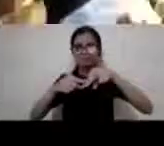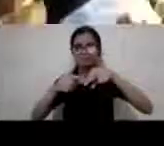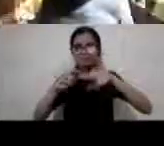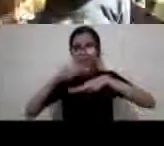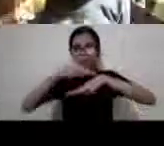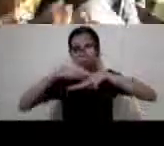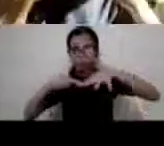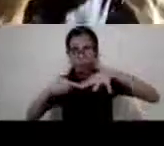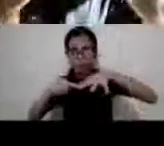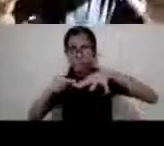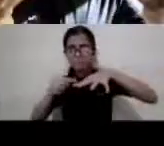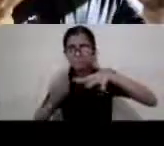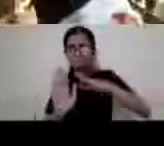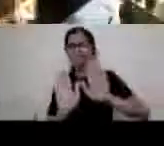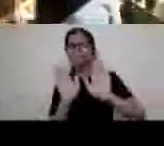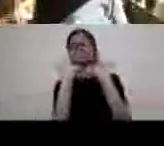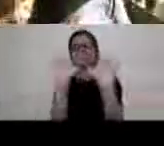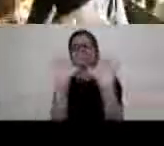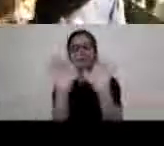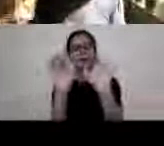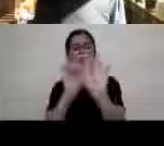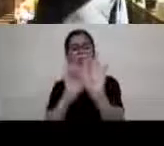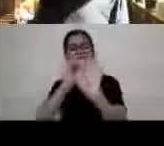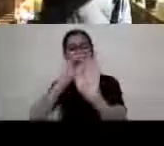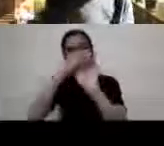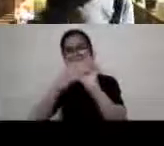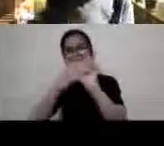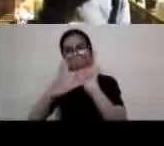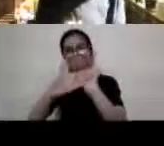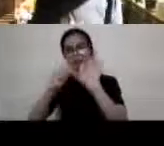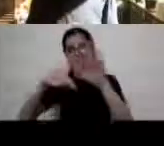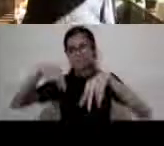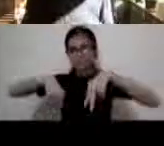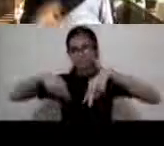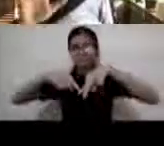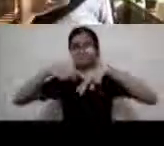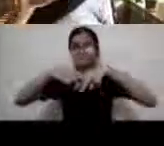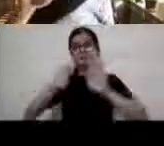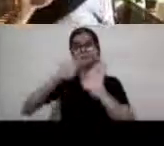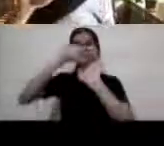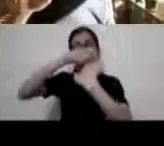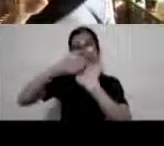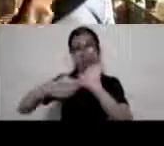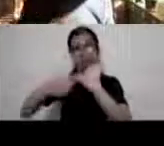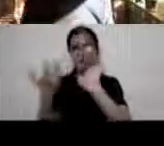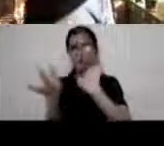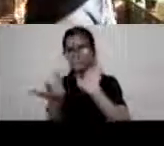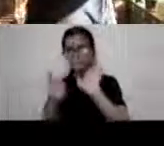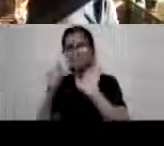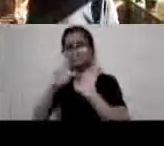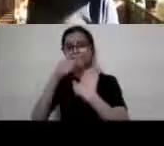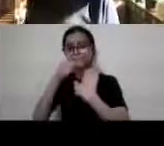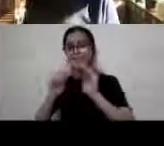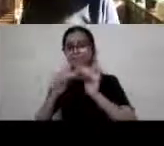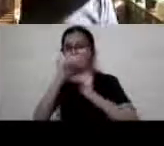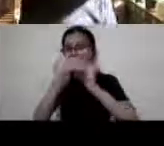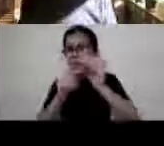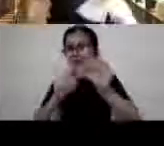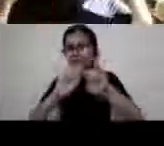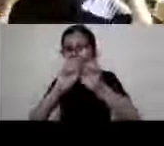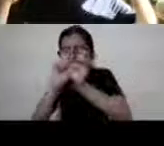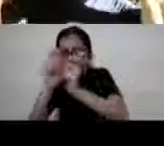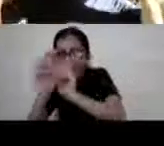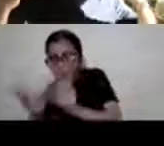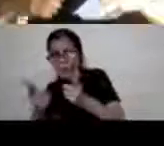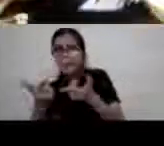upraised position of the person, how it developed, and how also like the feet itself had to change in